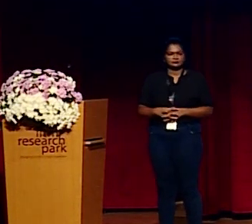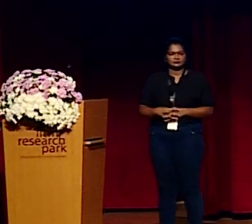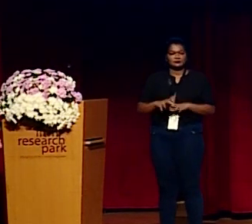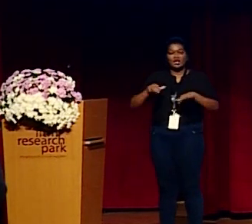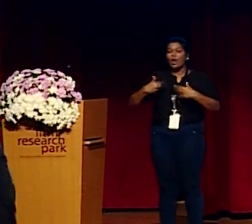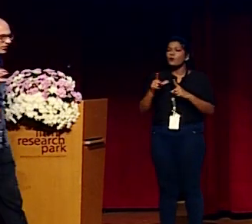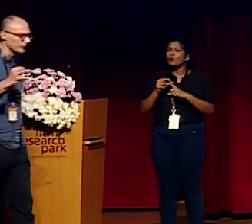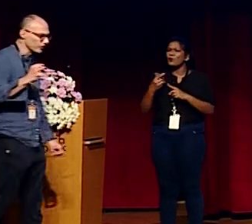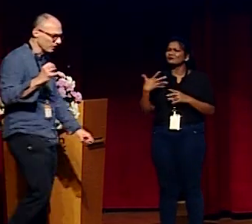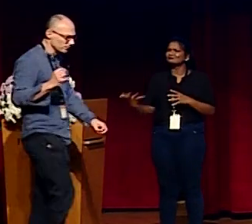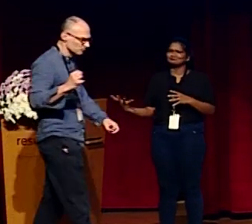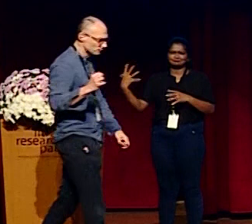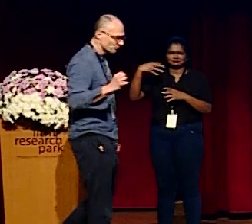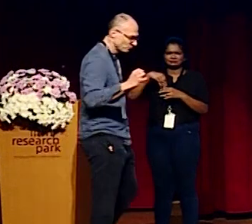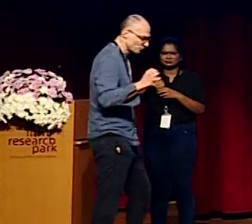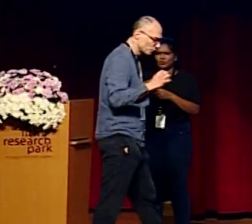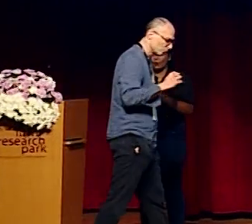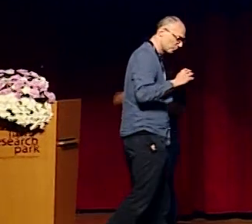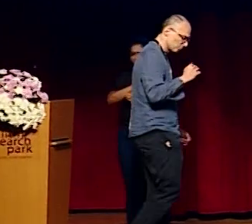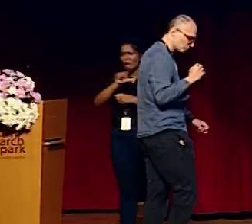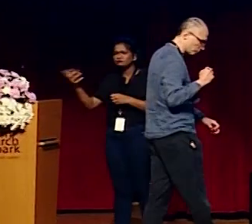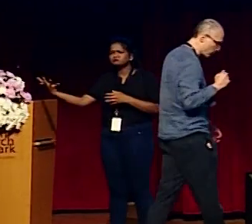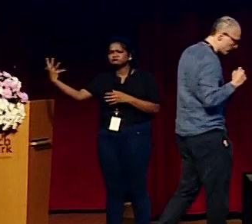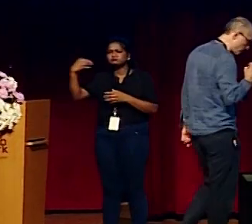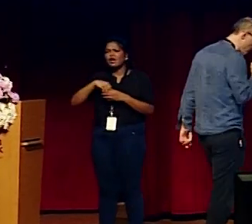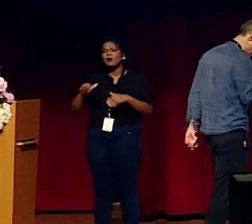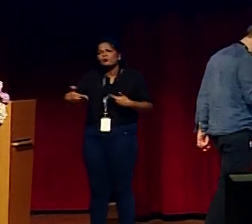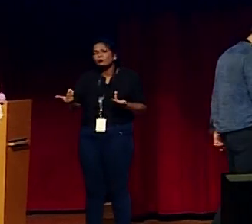And how do we bring all this together?